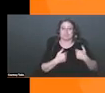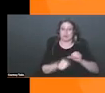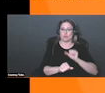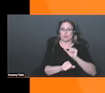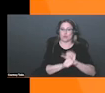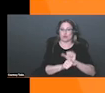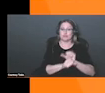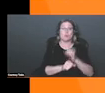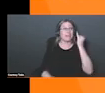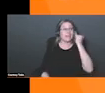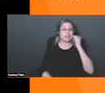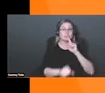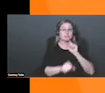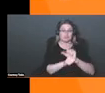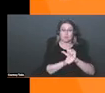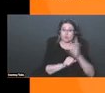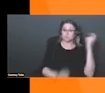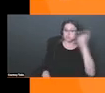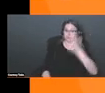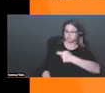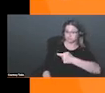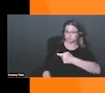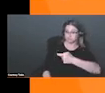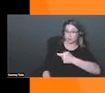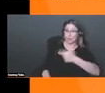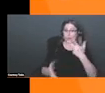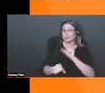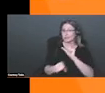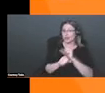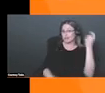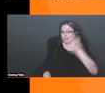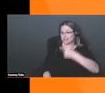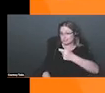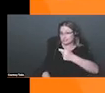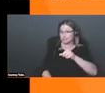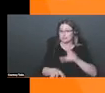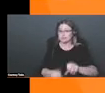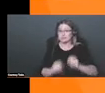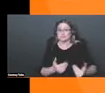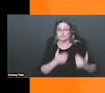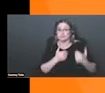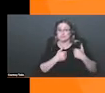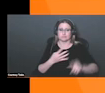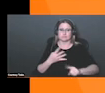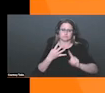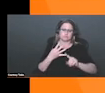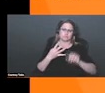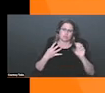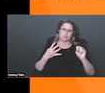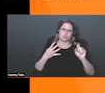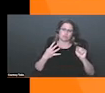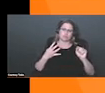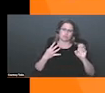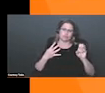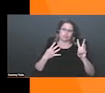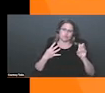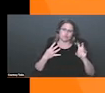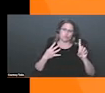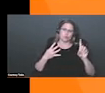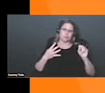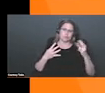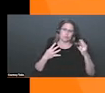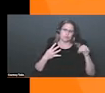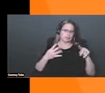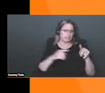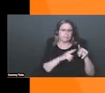if you actually get the money, the funding, or the job. And step four is stewardship. Stewardship is this really key piece that you could